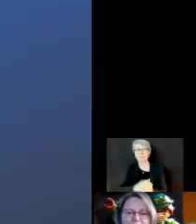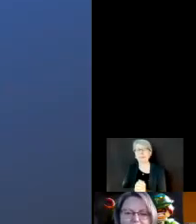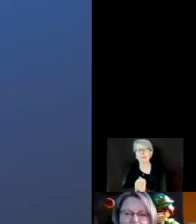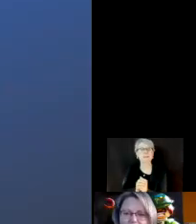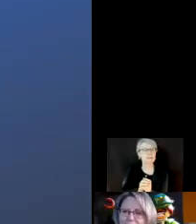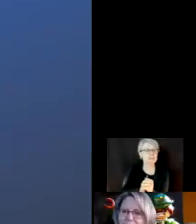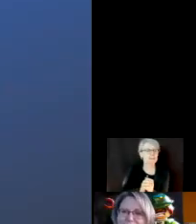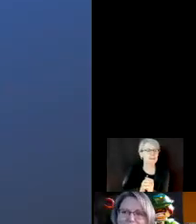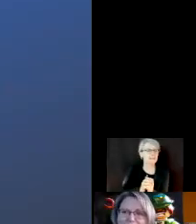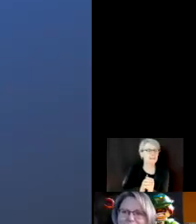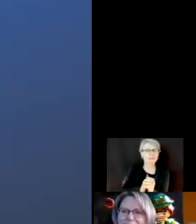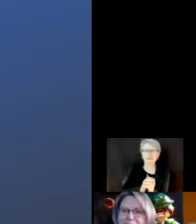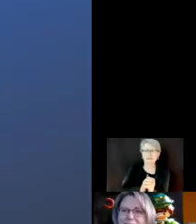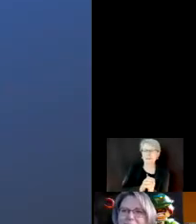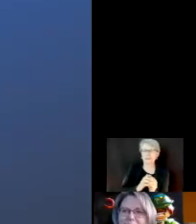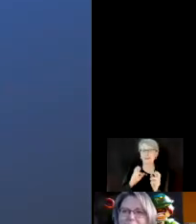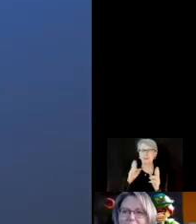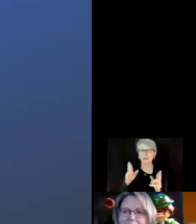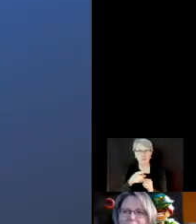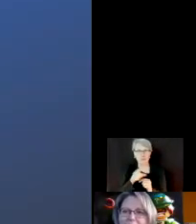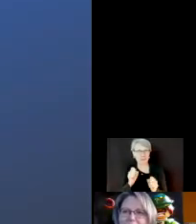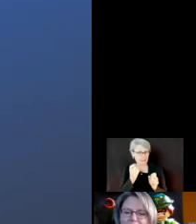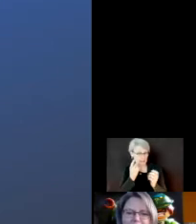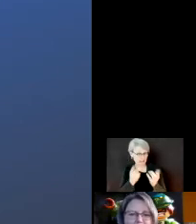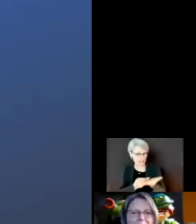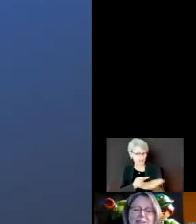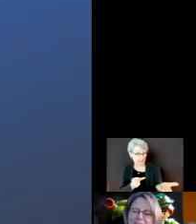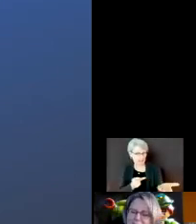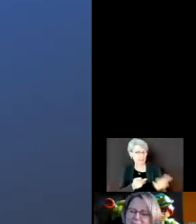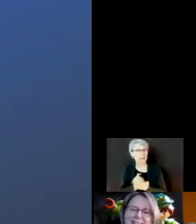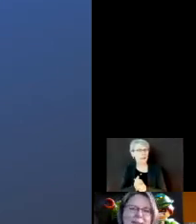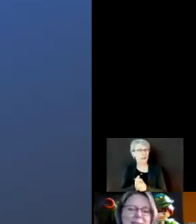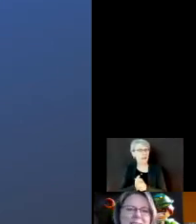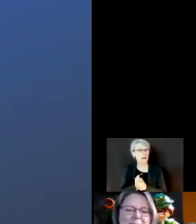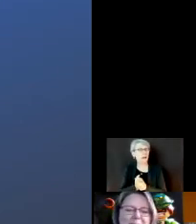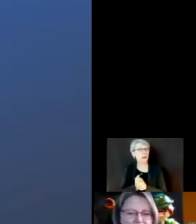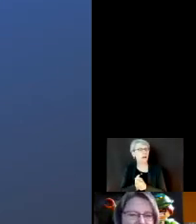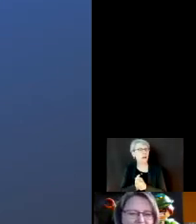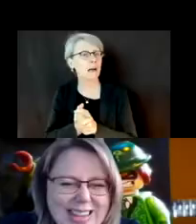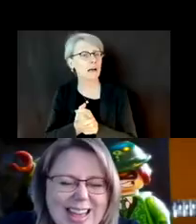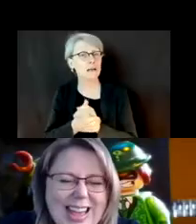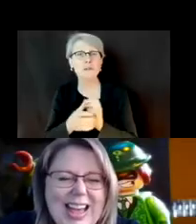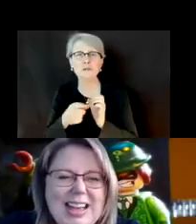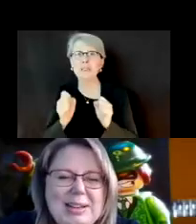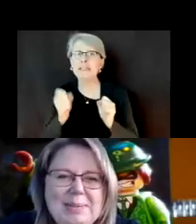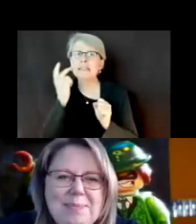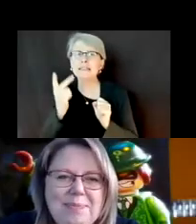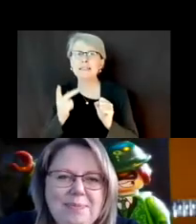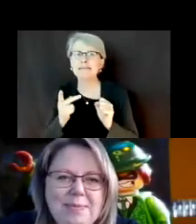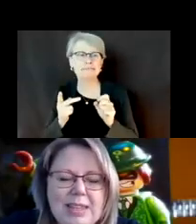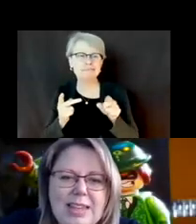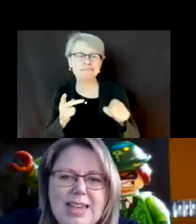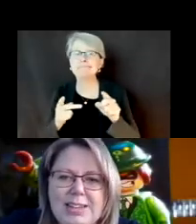so hopefully everyone can see this. I'm gonna shrink everyone's faces so I can see what I'm talking about.